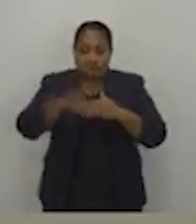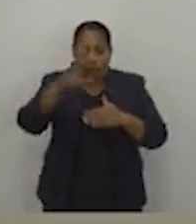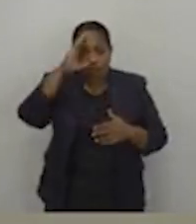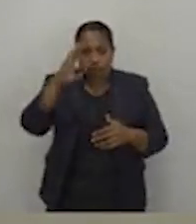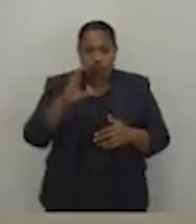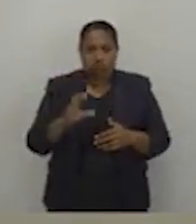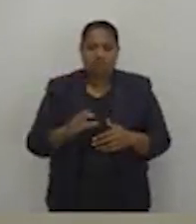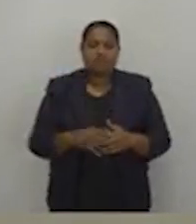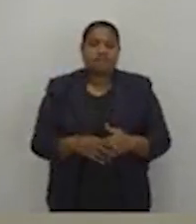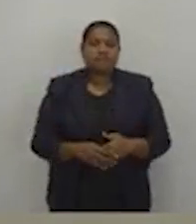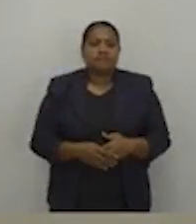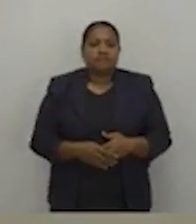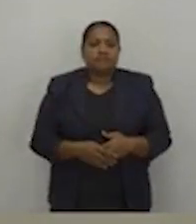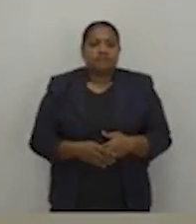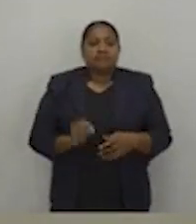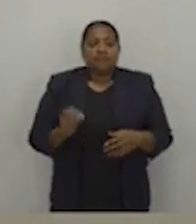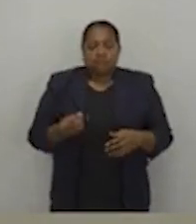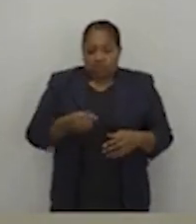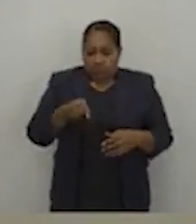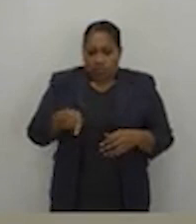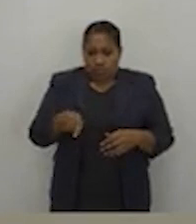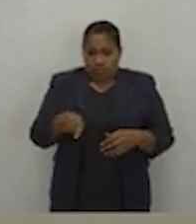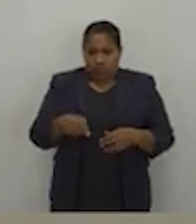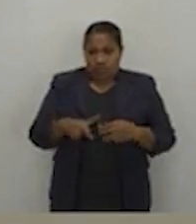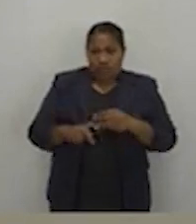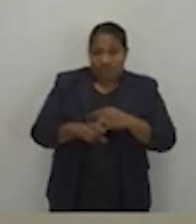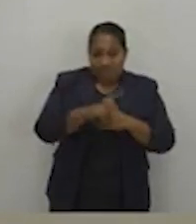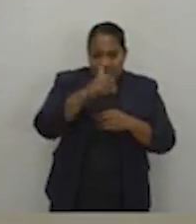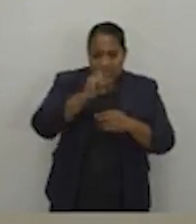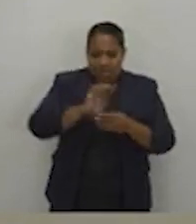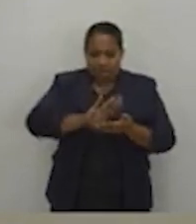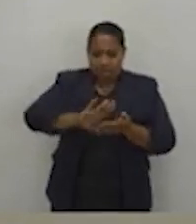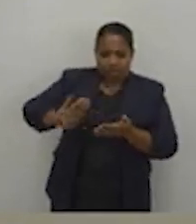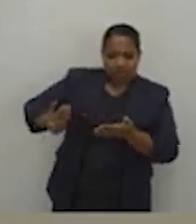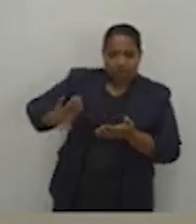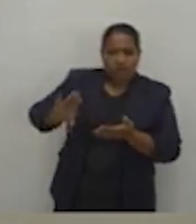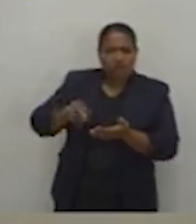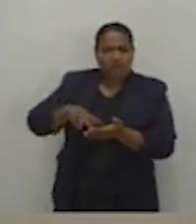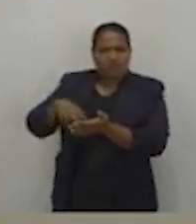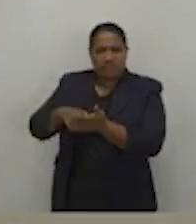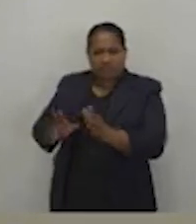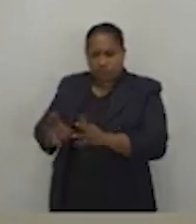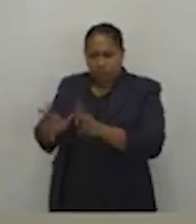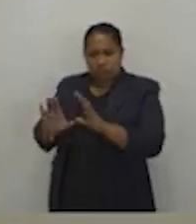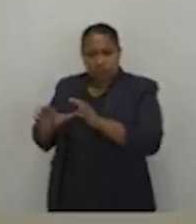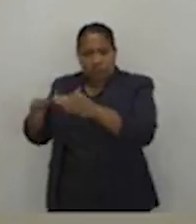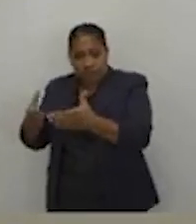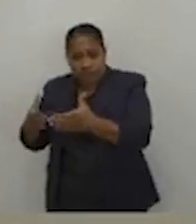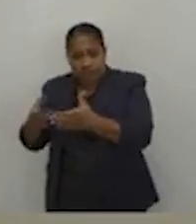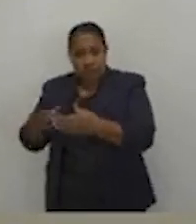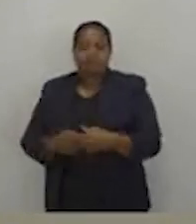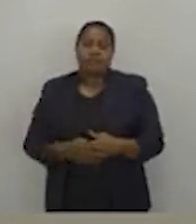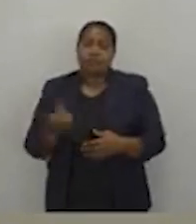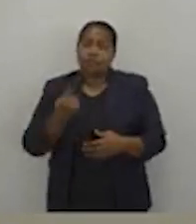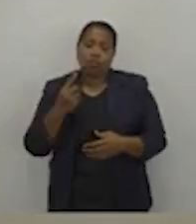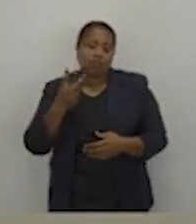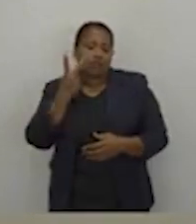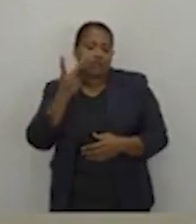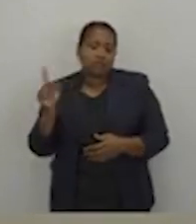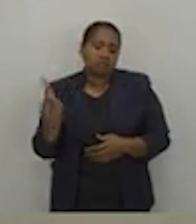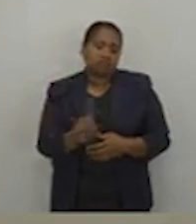COVID-like symptoms away from vulnerable people who visit health centers and into the separate, dedicated